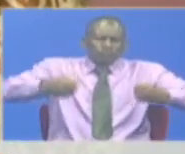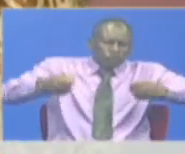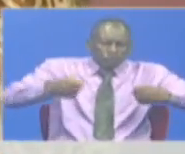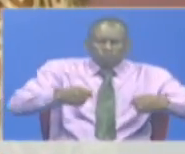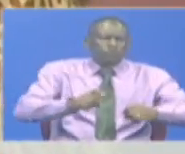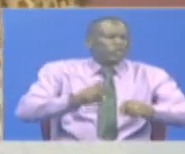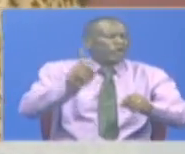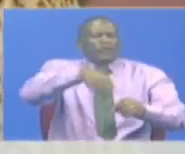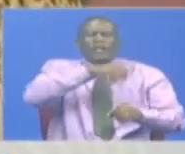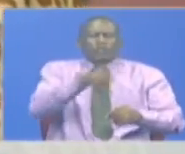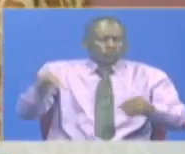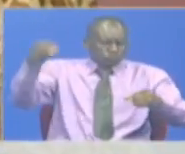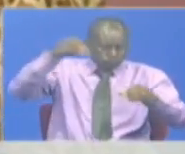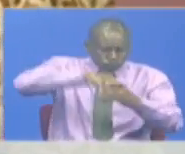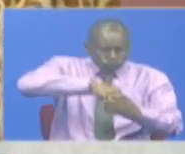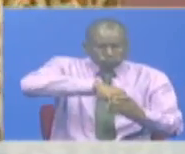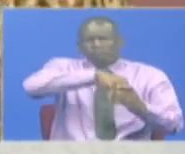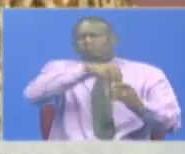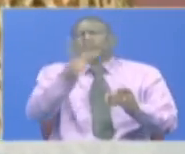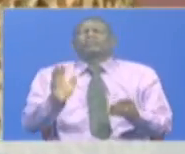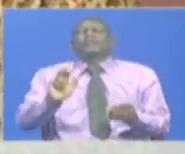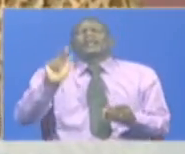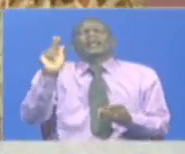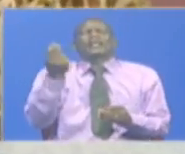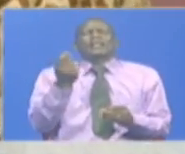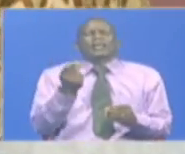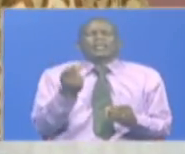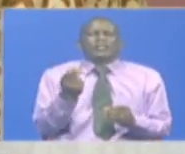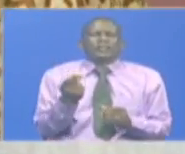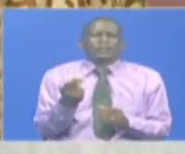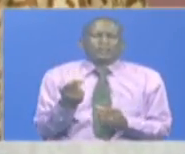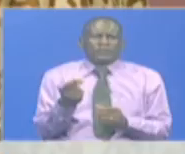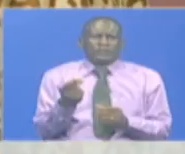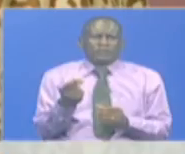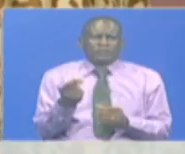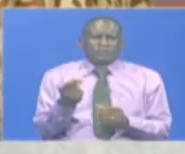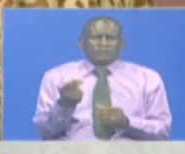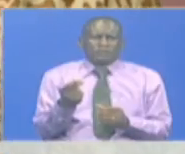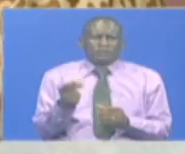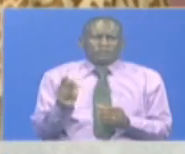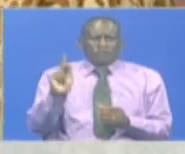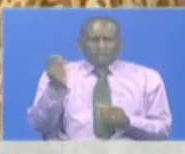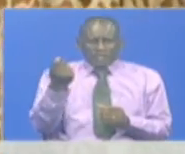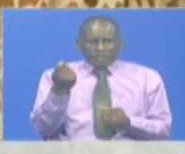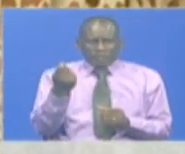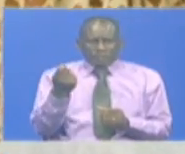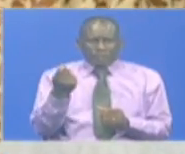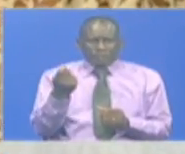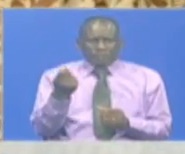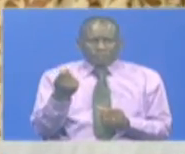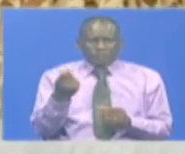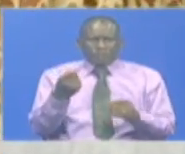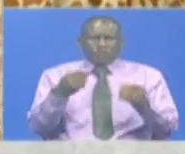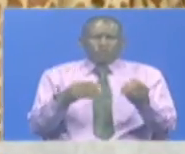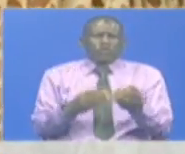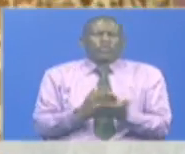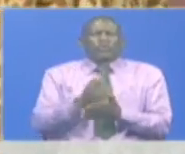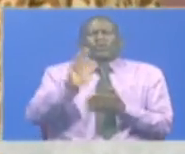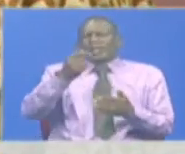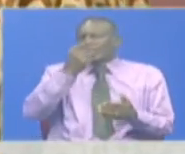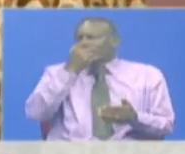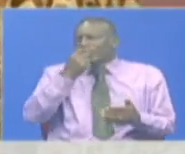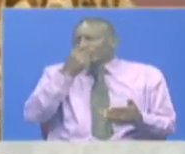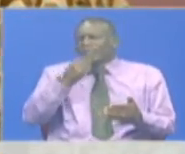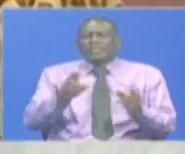vehicles into and out of the territory of the Republic of Kenya through the Kenya-Tanzania